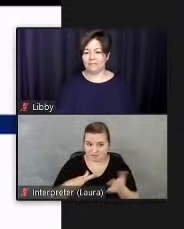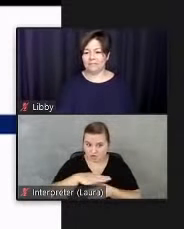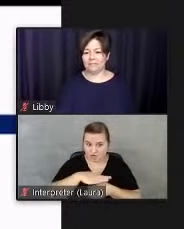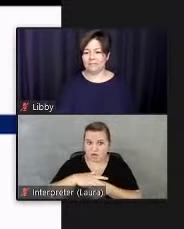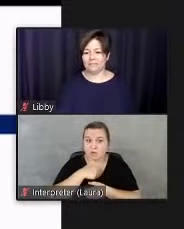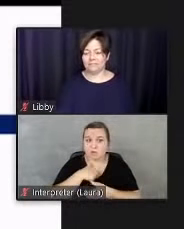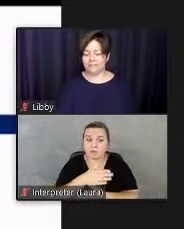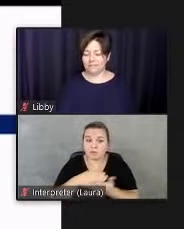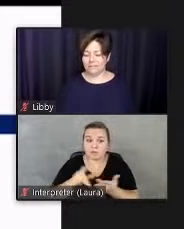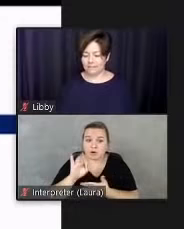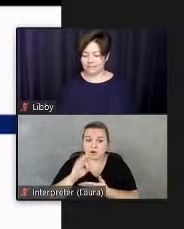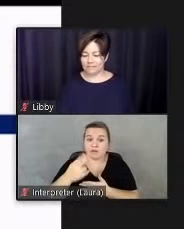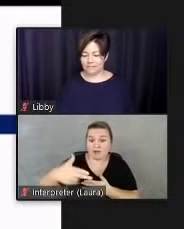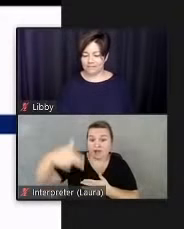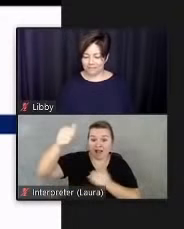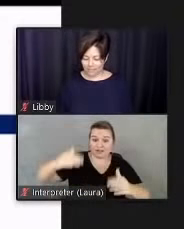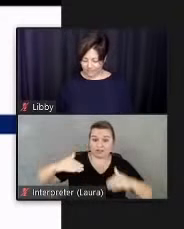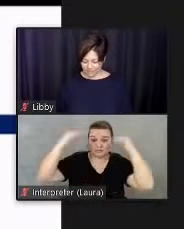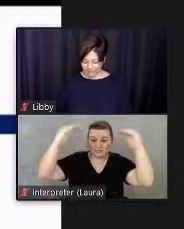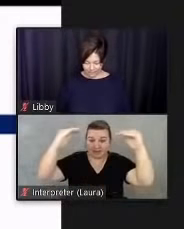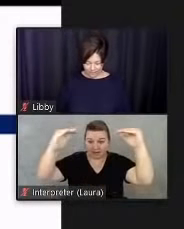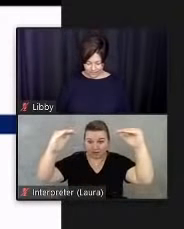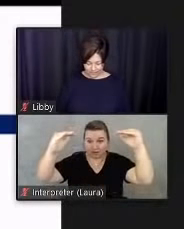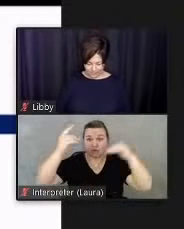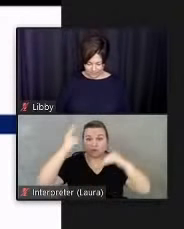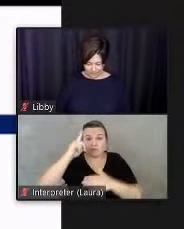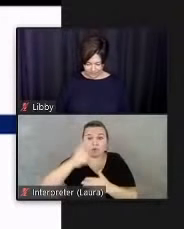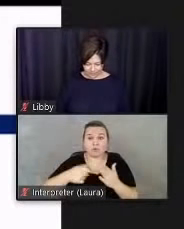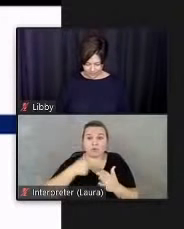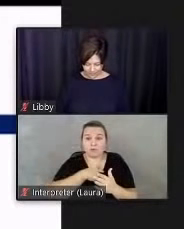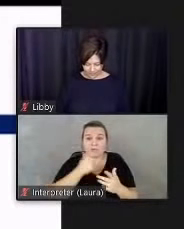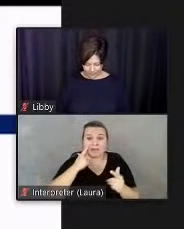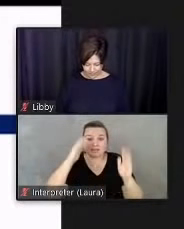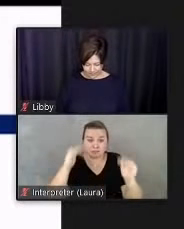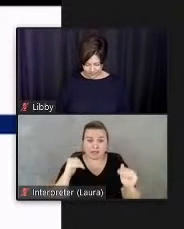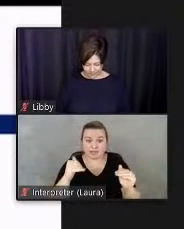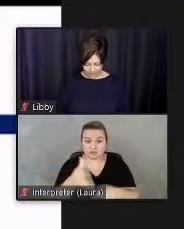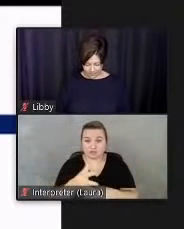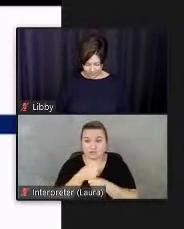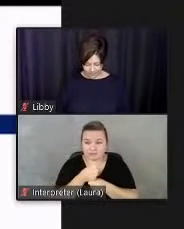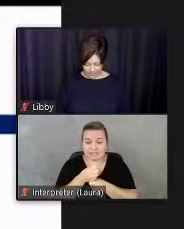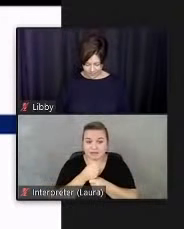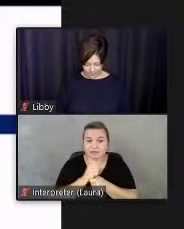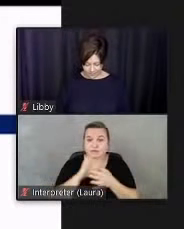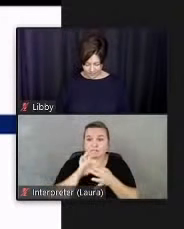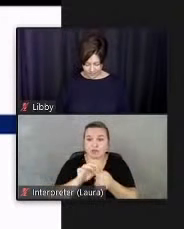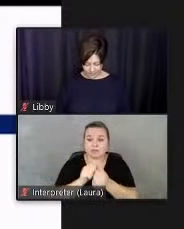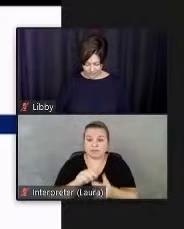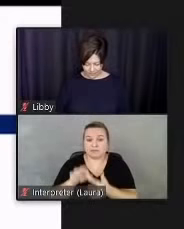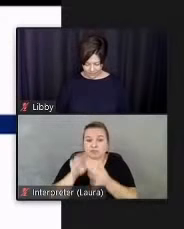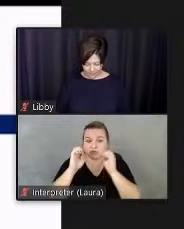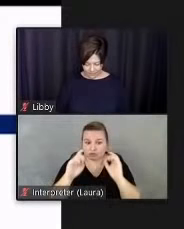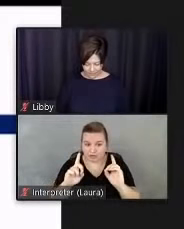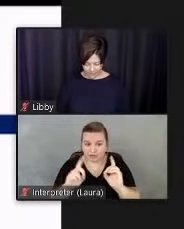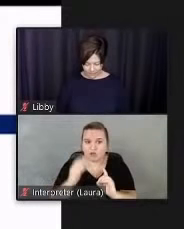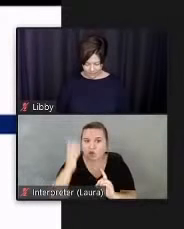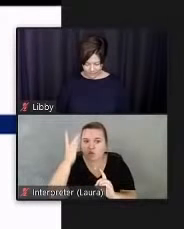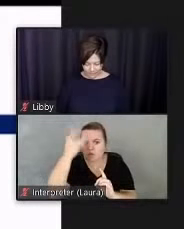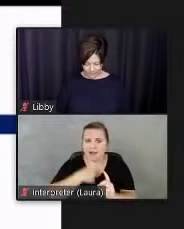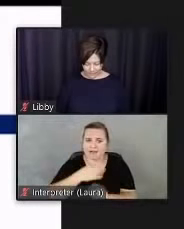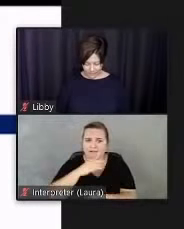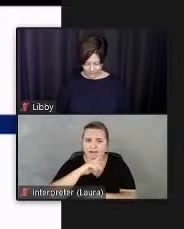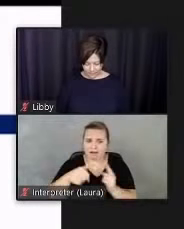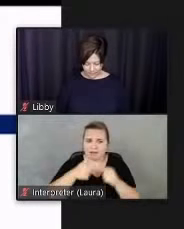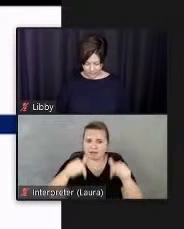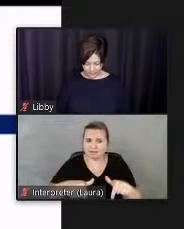of a higher standard for what we expected kids to receive relating to special education. And why I talk about this is